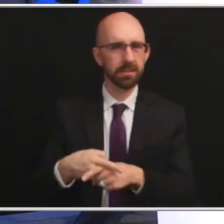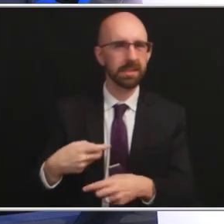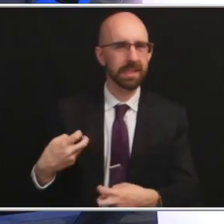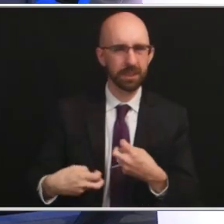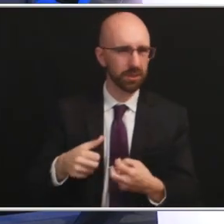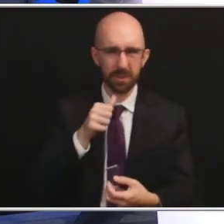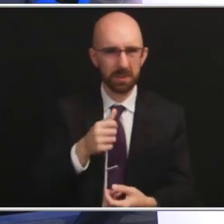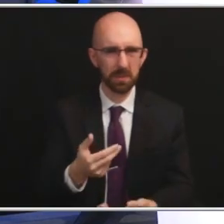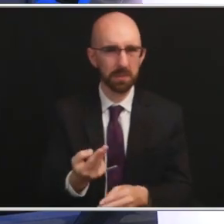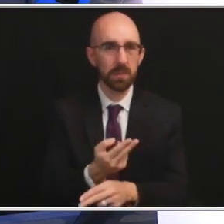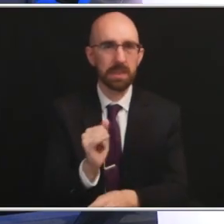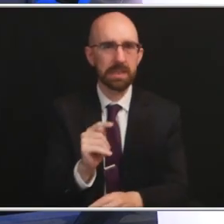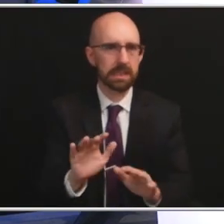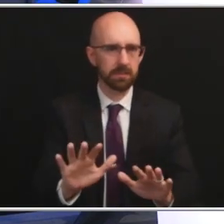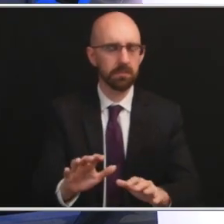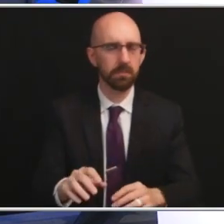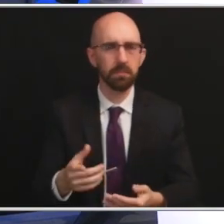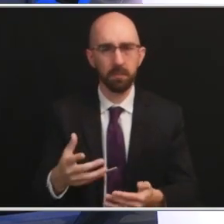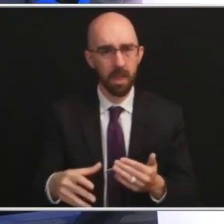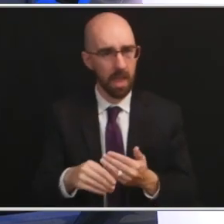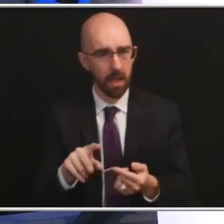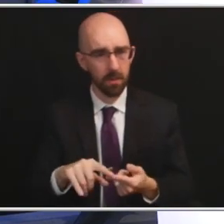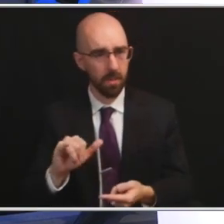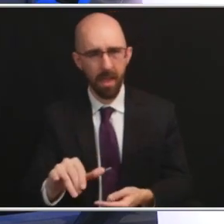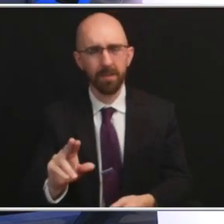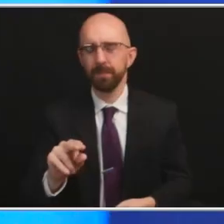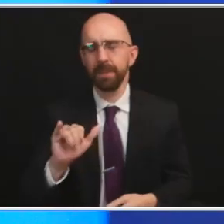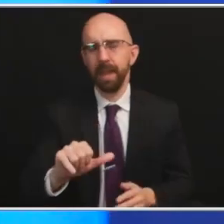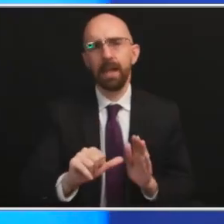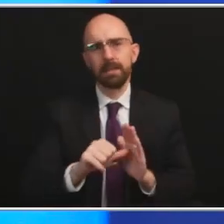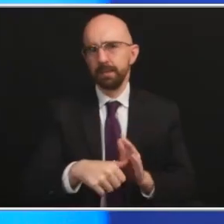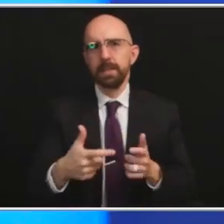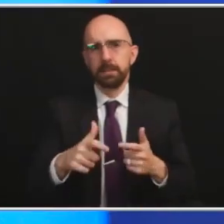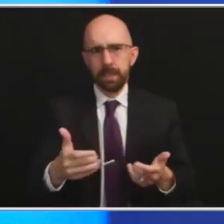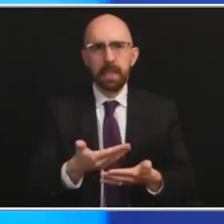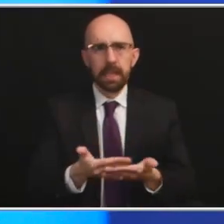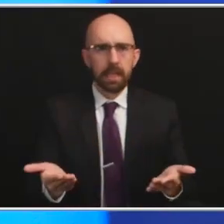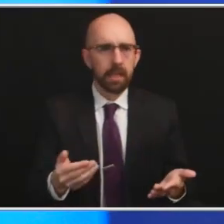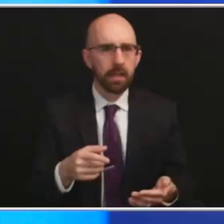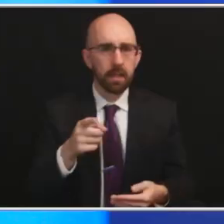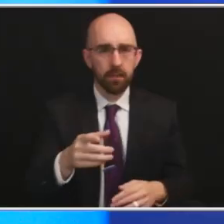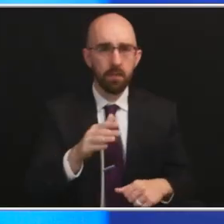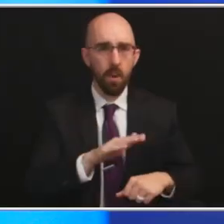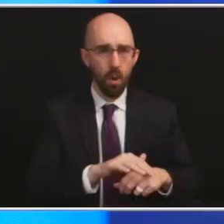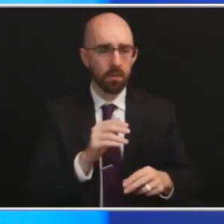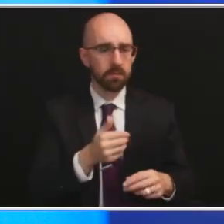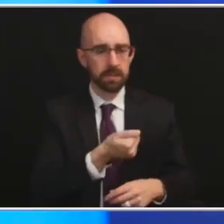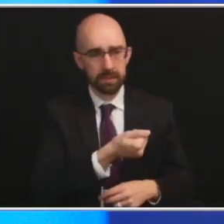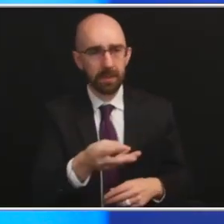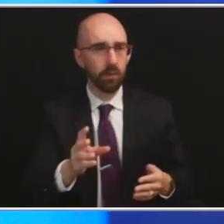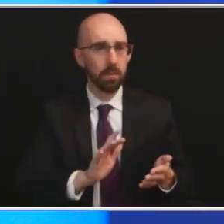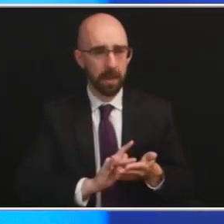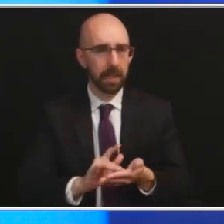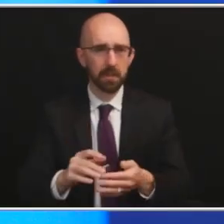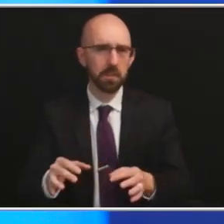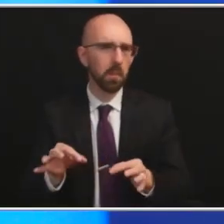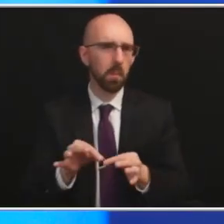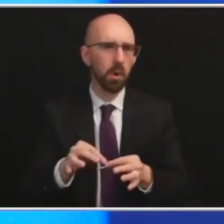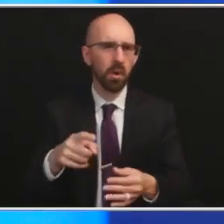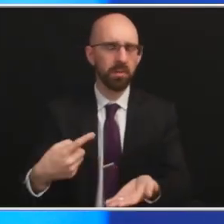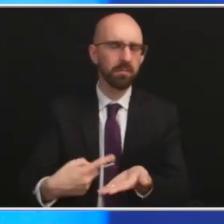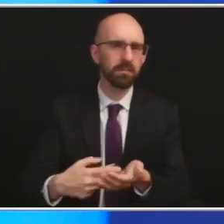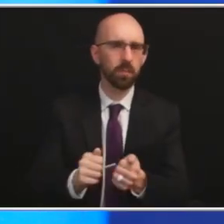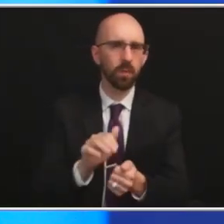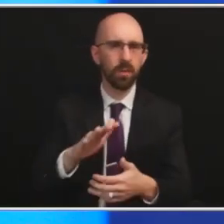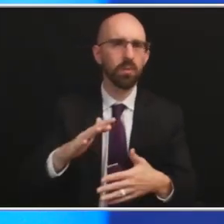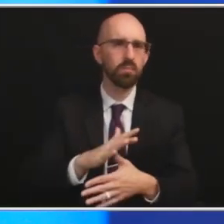Anything to add to that? No, I think that's the big thing. I think obviously if you are on multiple medications, it's probably worth discussing it with your primary care doctor before